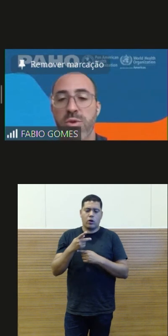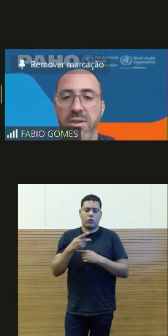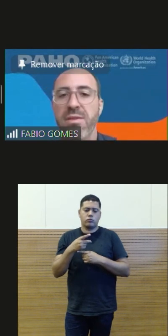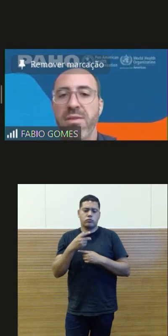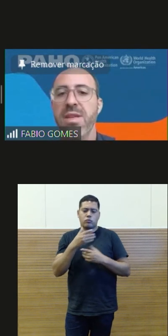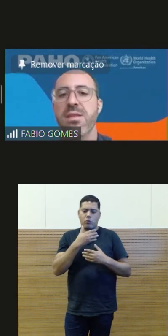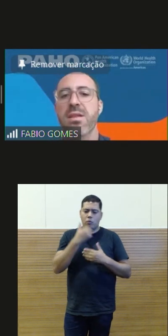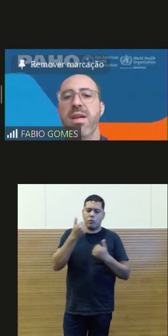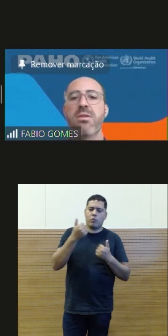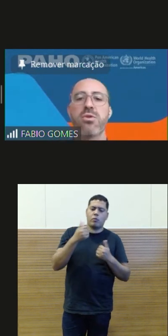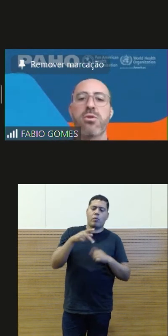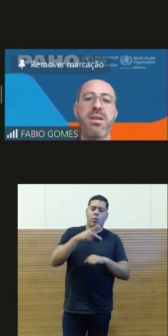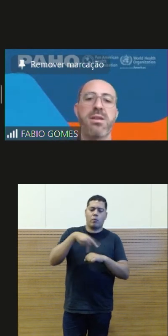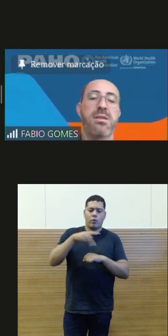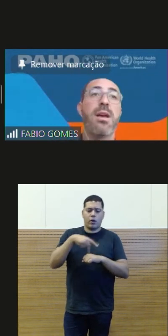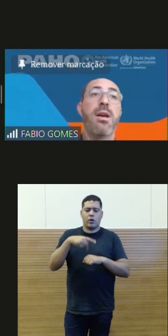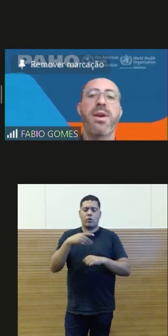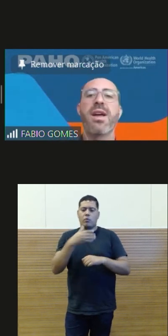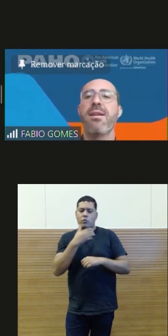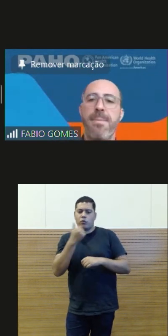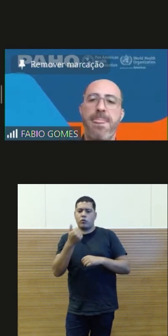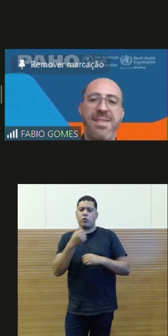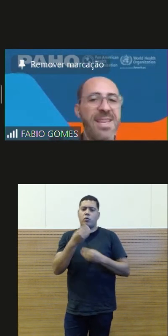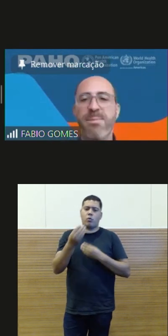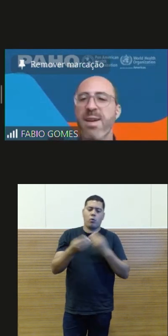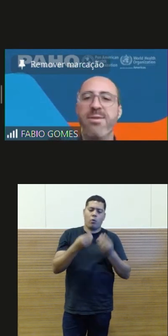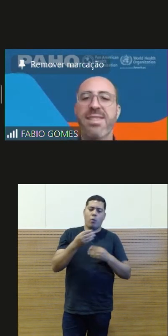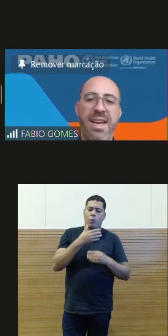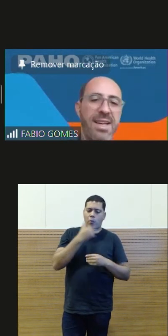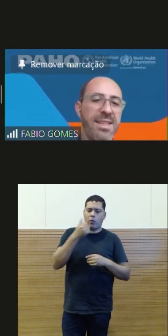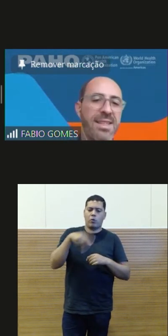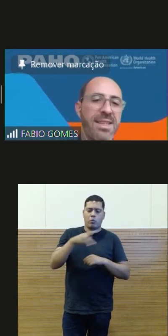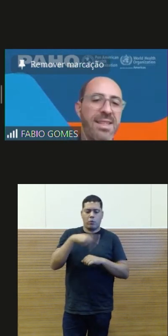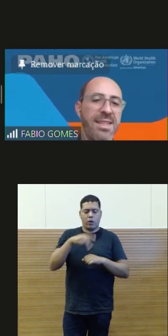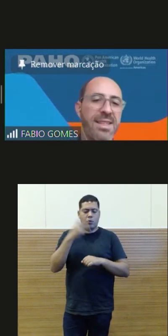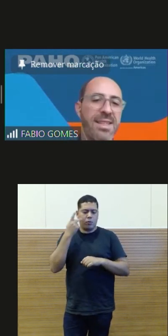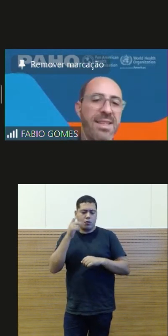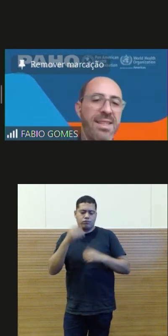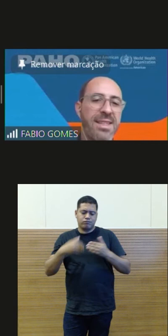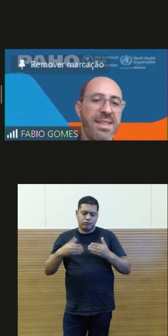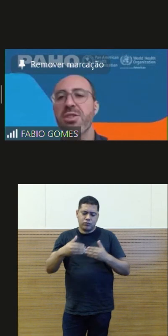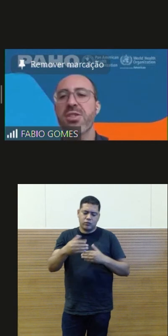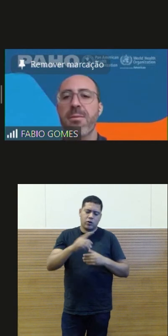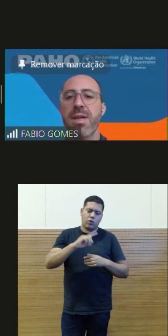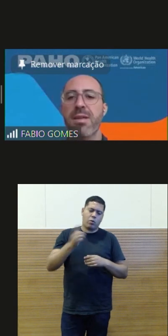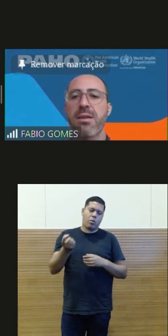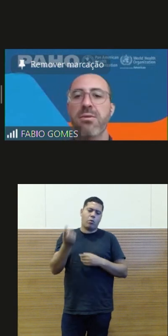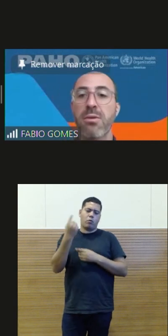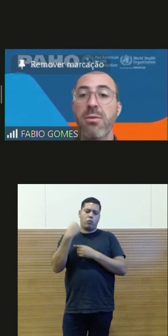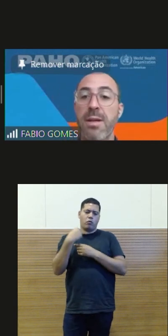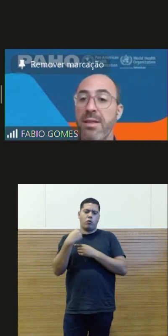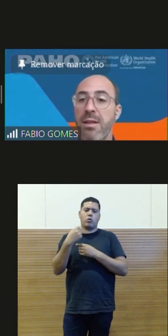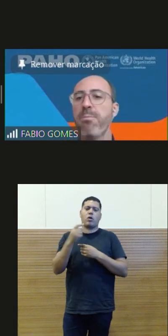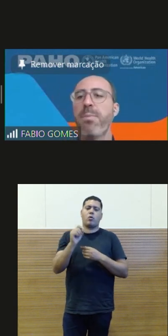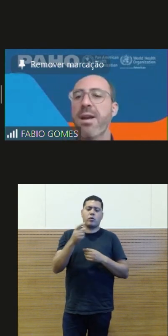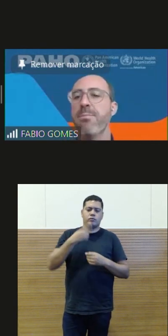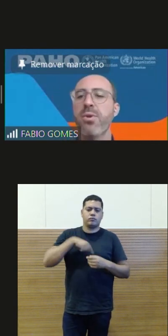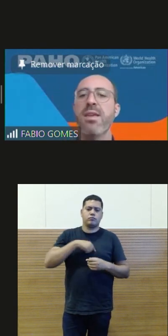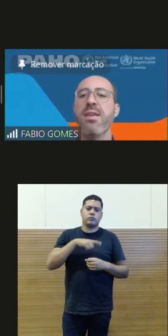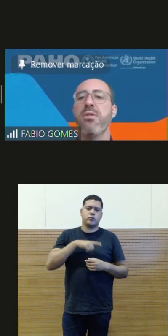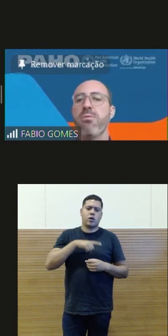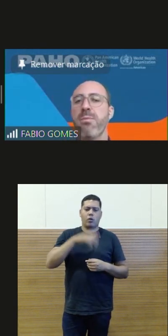excellency and seeking the experience of these countries, always to advance and not